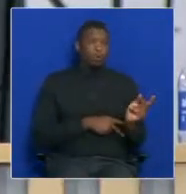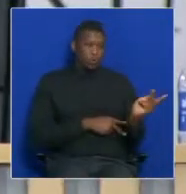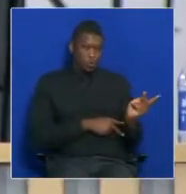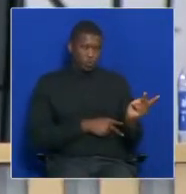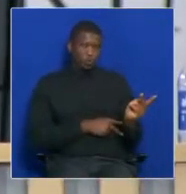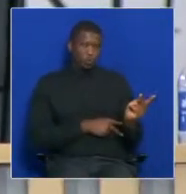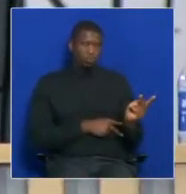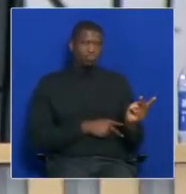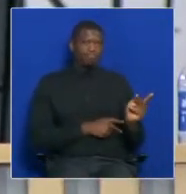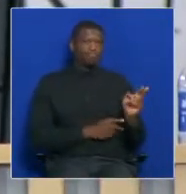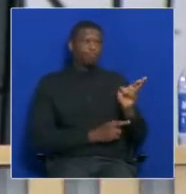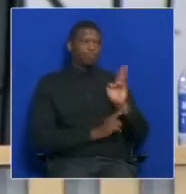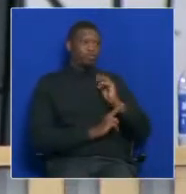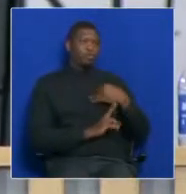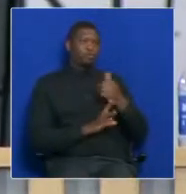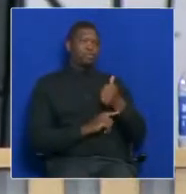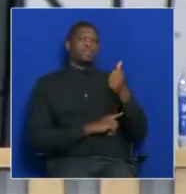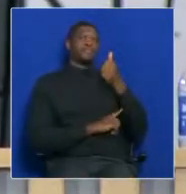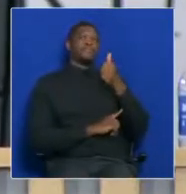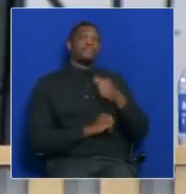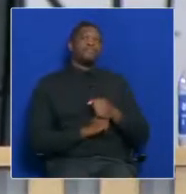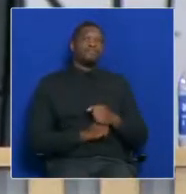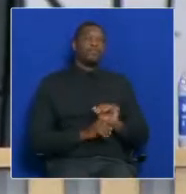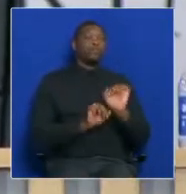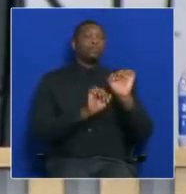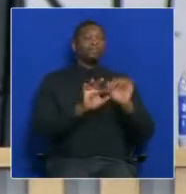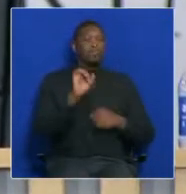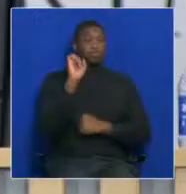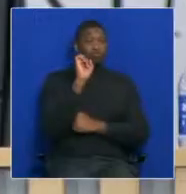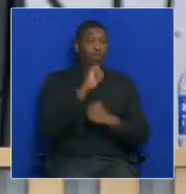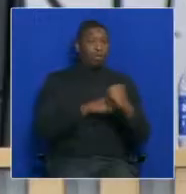the structure used to look like,